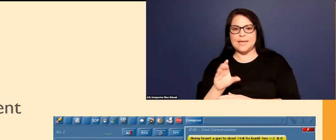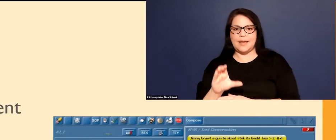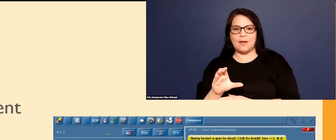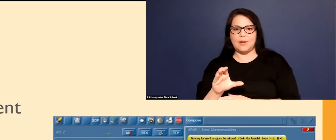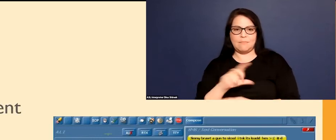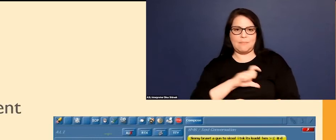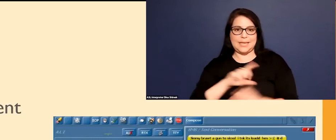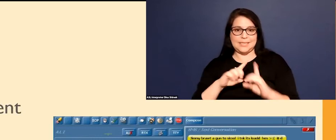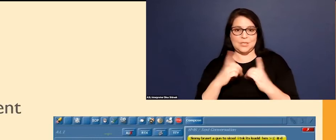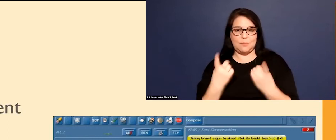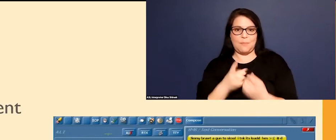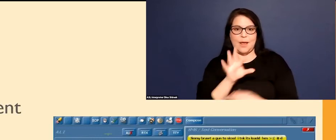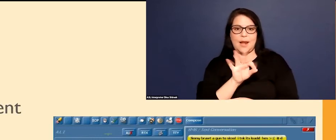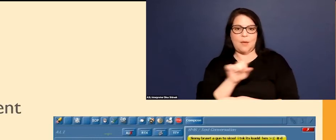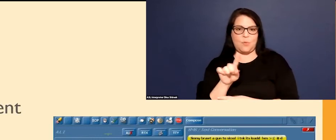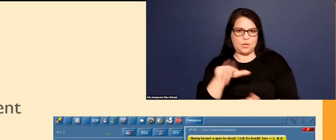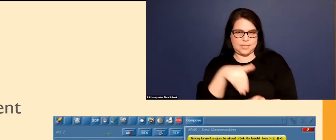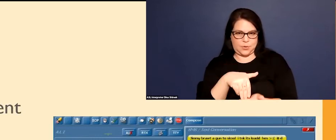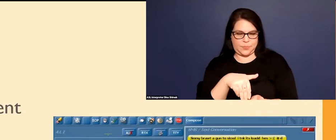Department's 911 Center.